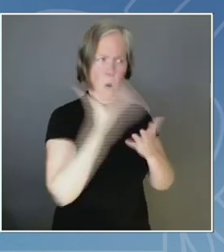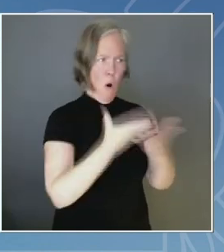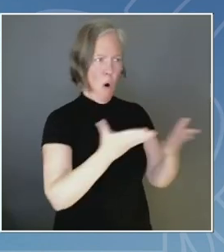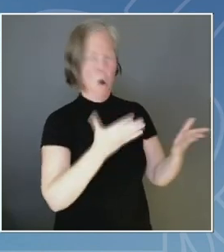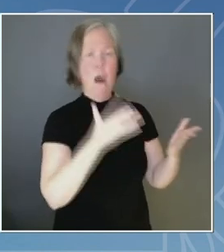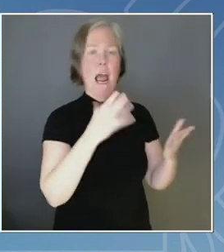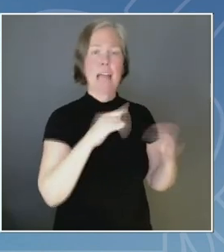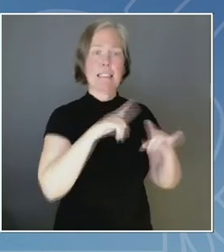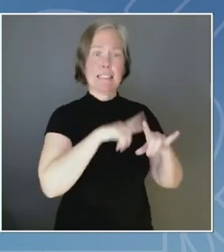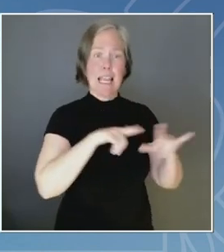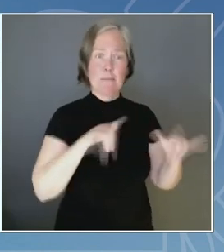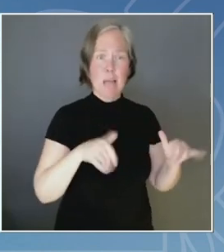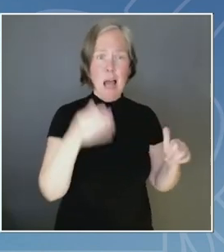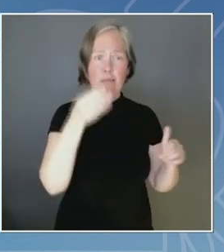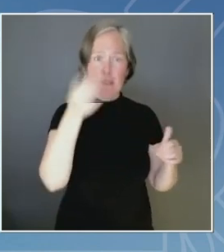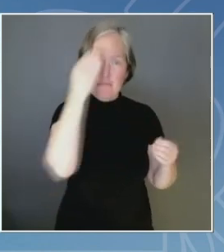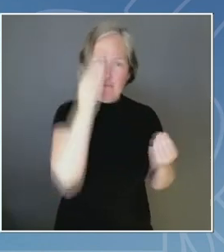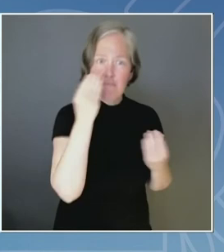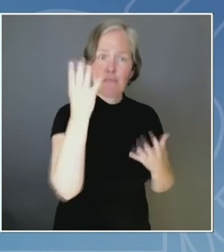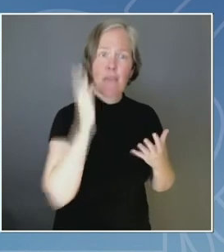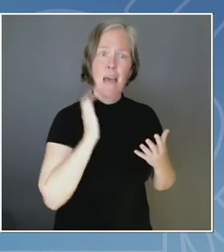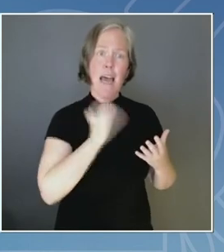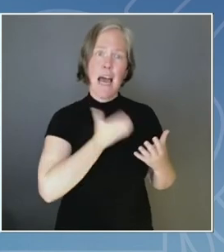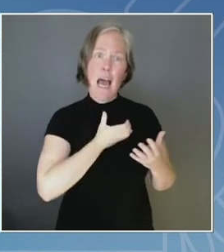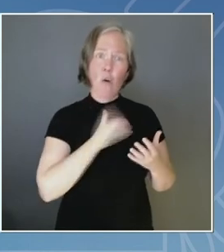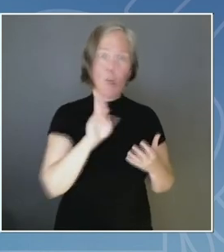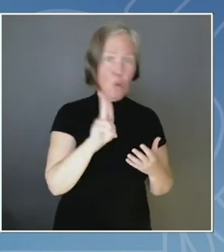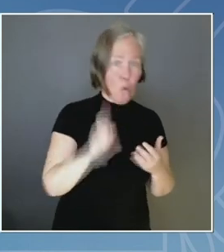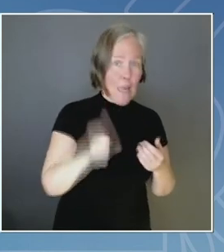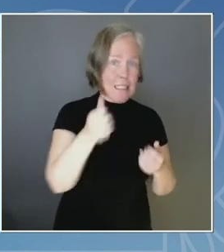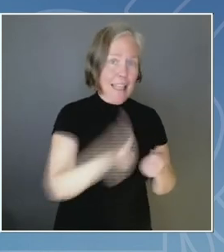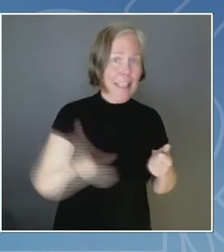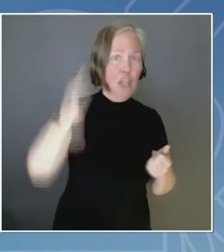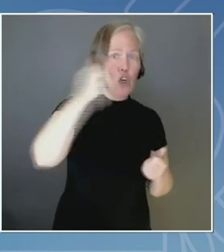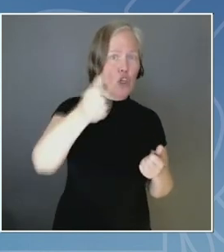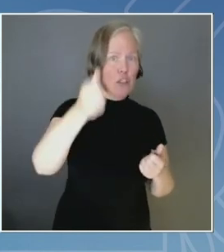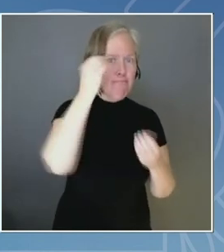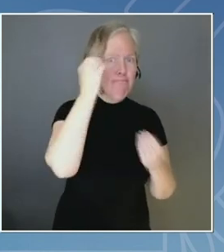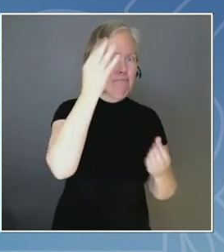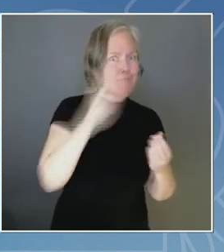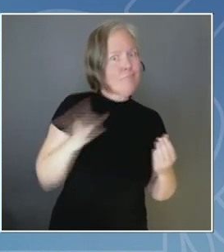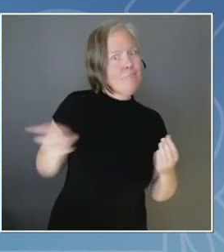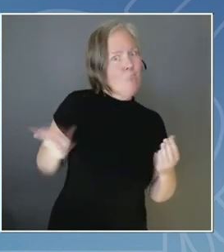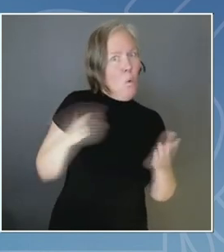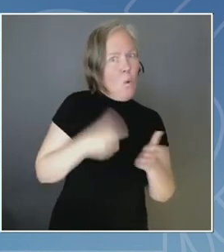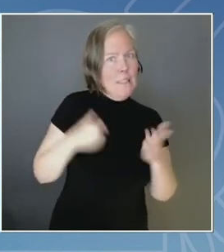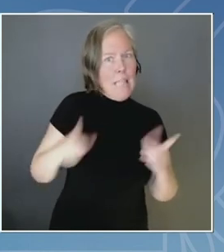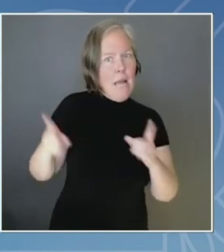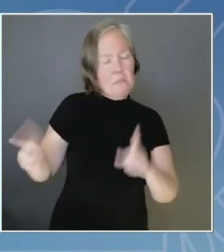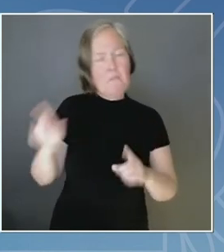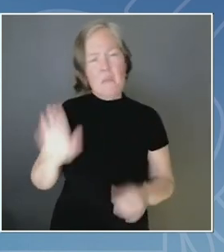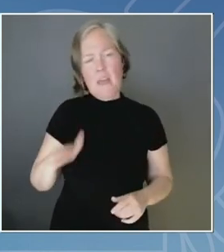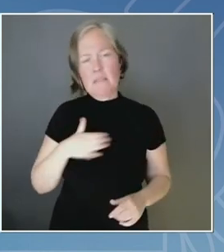the legislator and to their attention. I mean, this is my two cents.